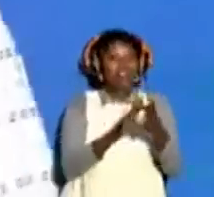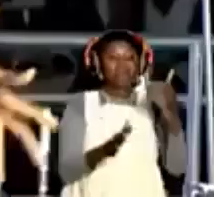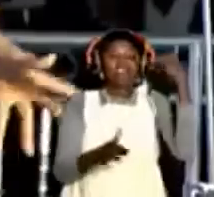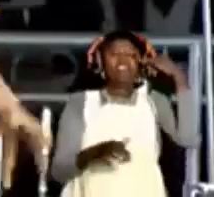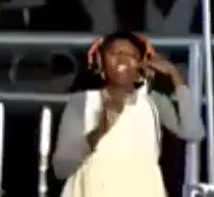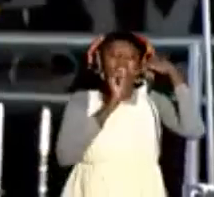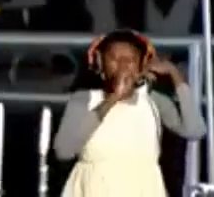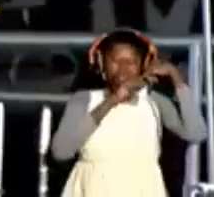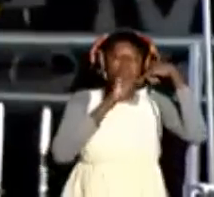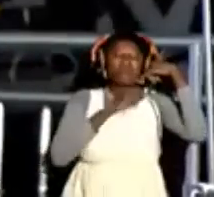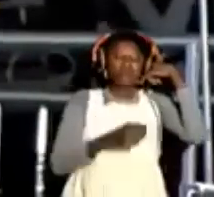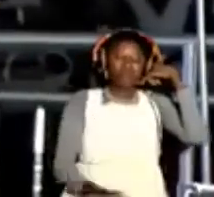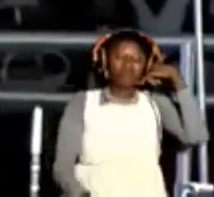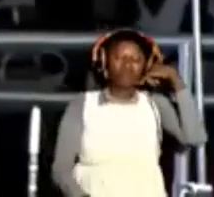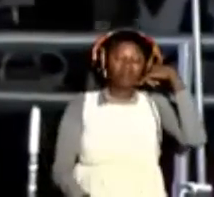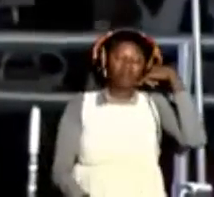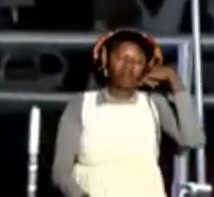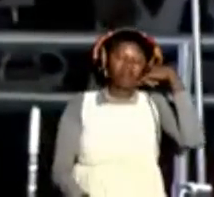Yes.